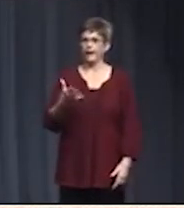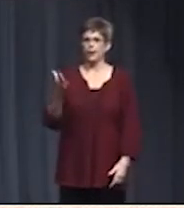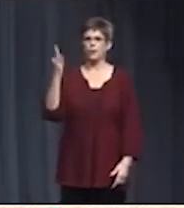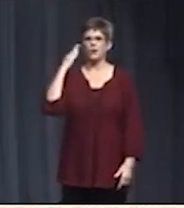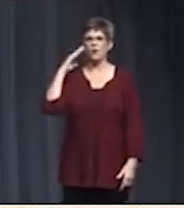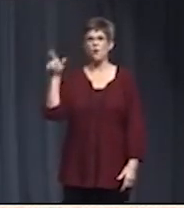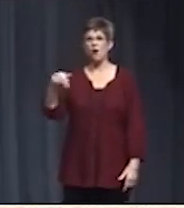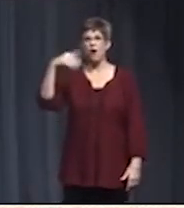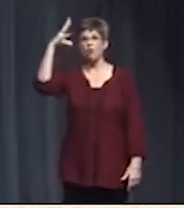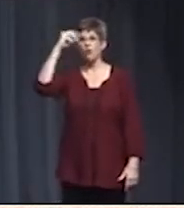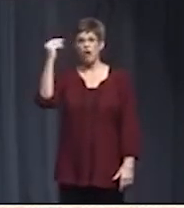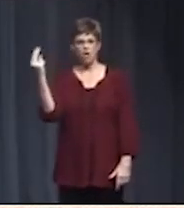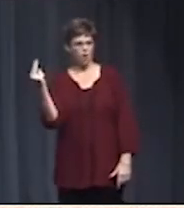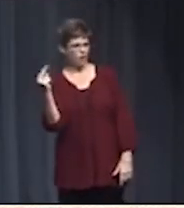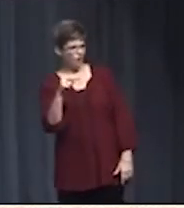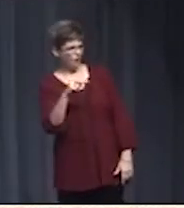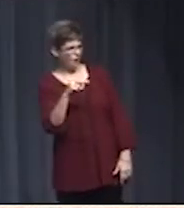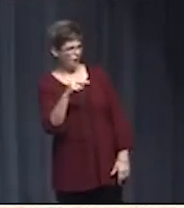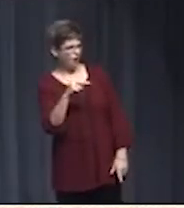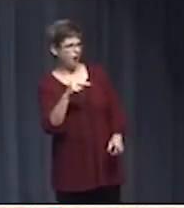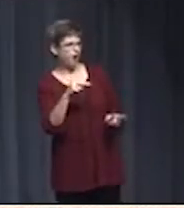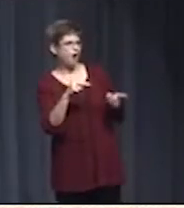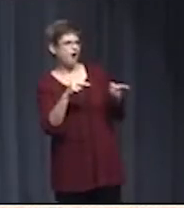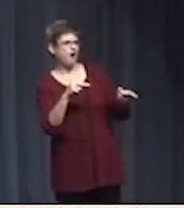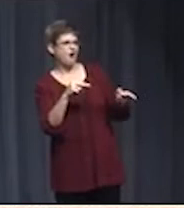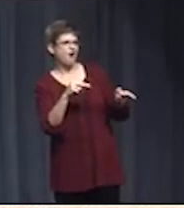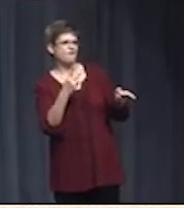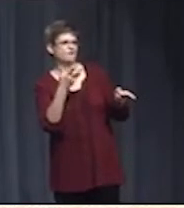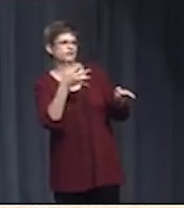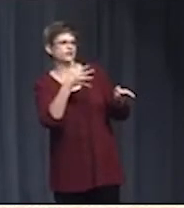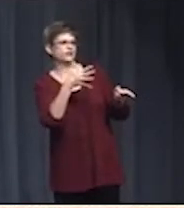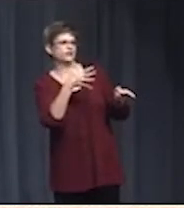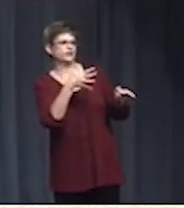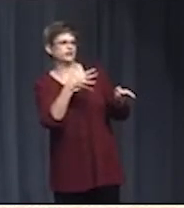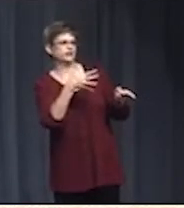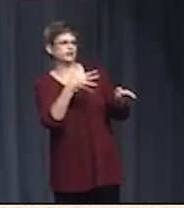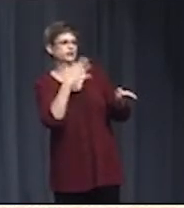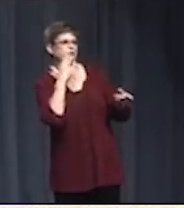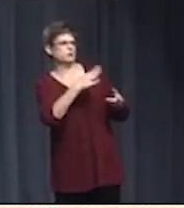other guys. It's a given.